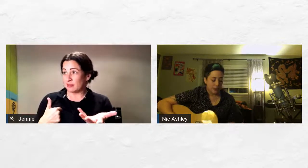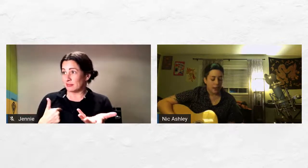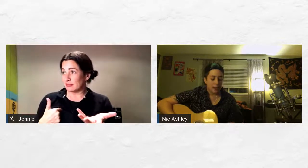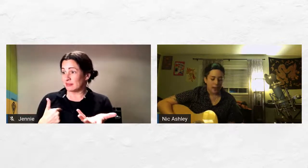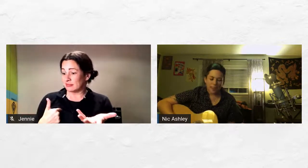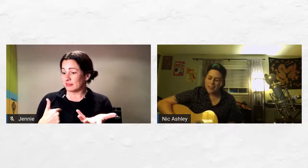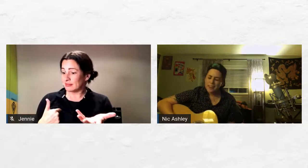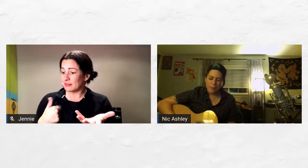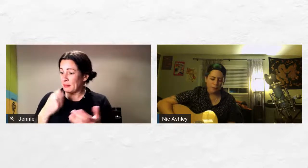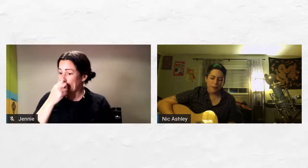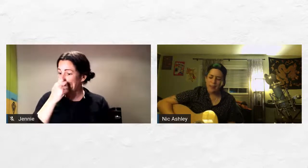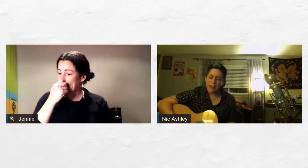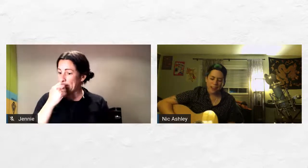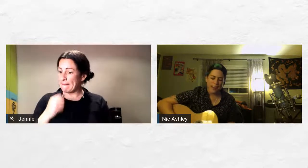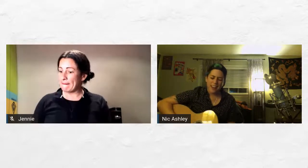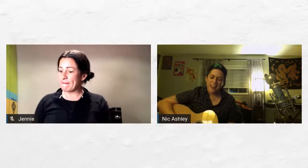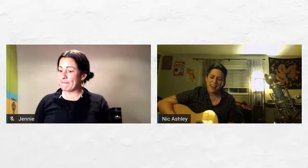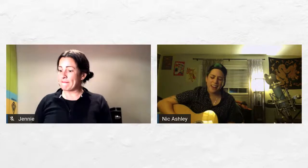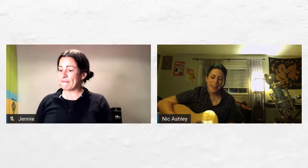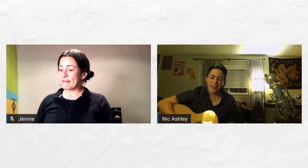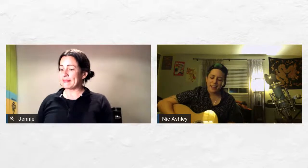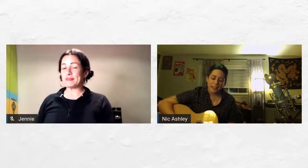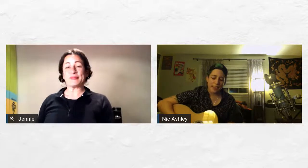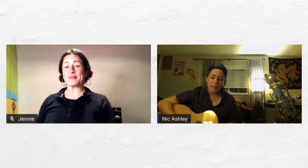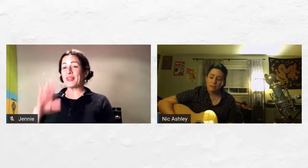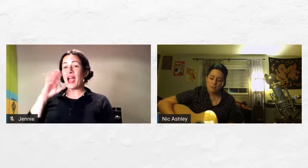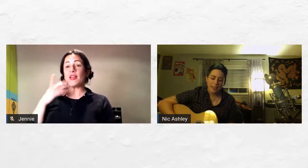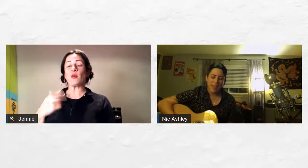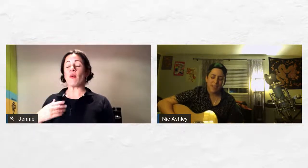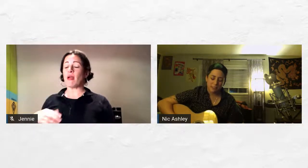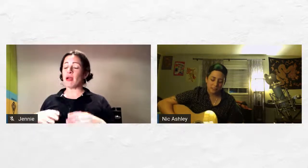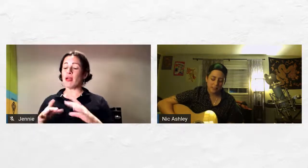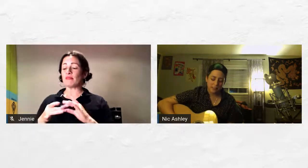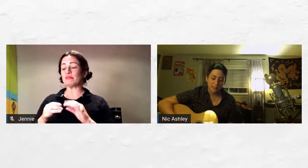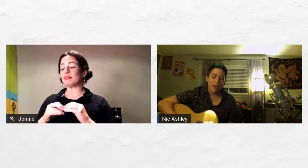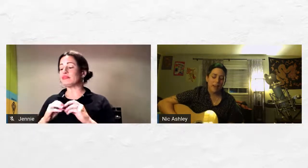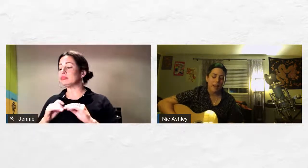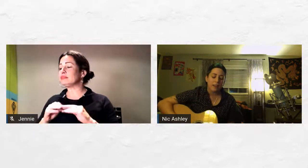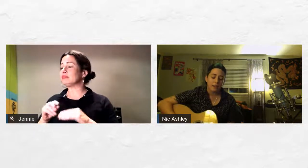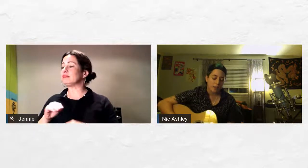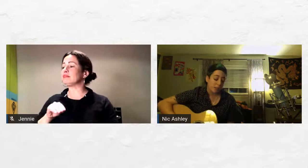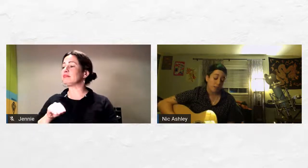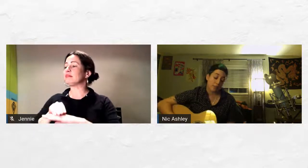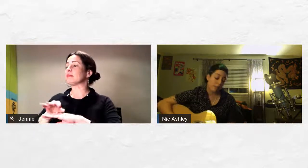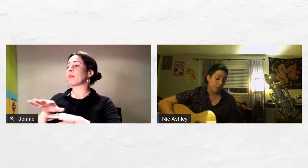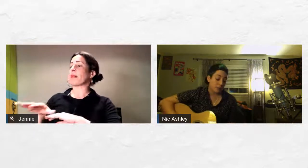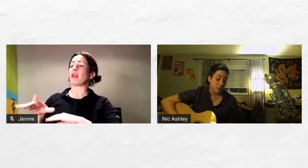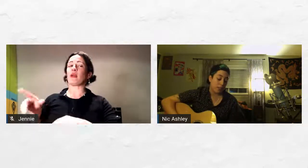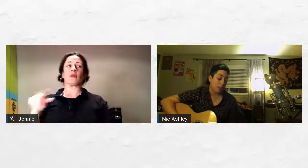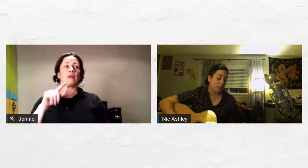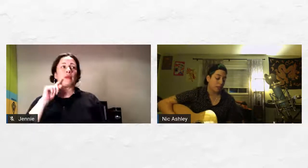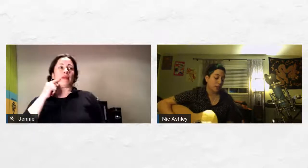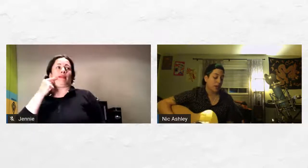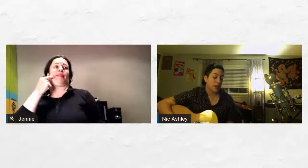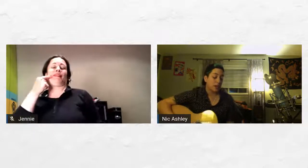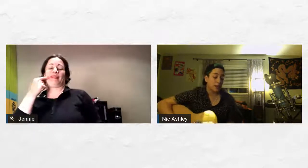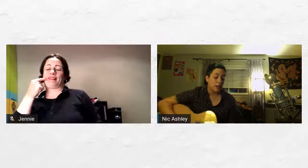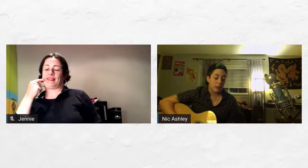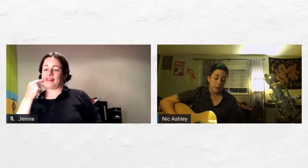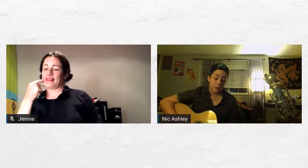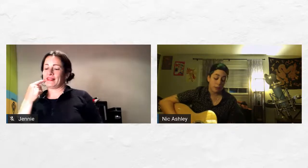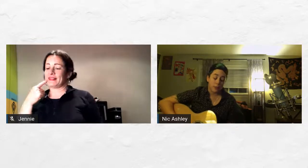'Cause I know that I can make you smile. Just let me